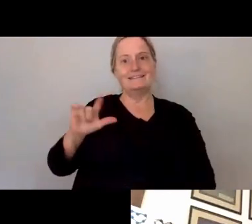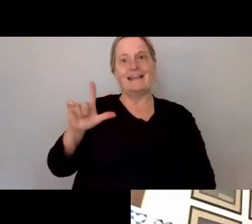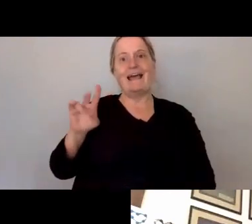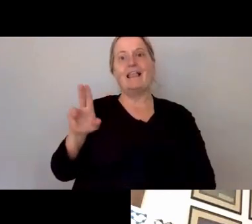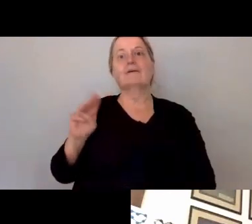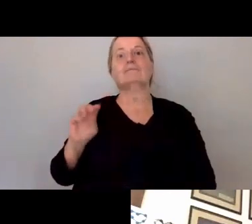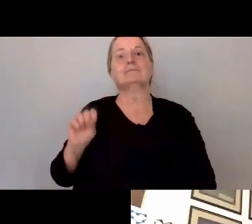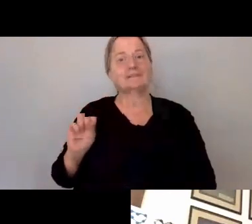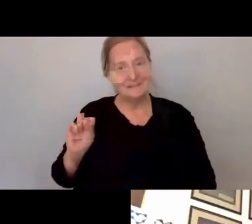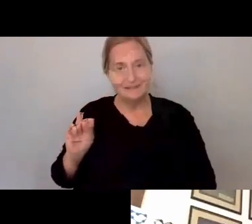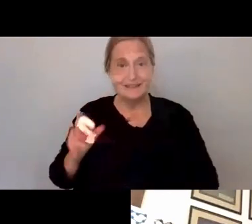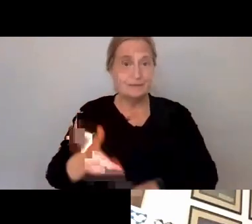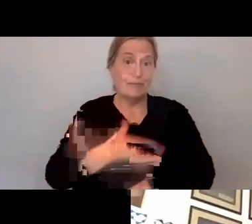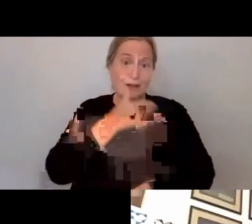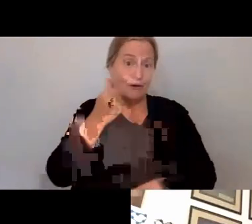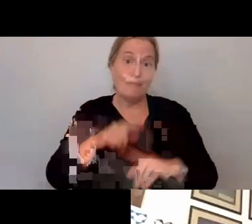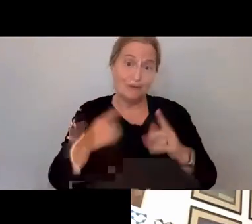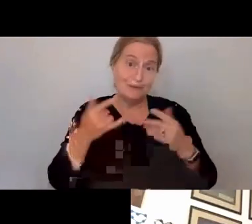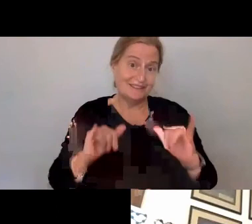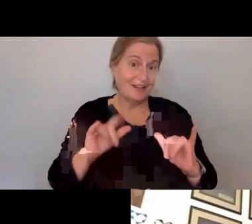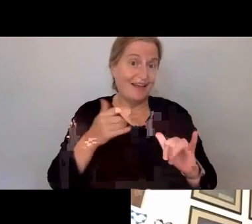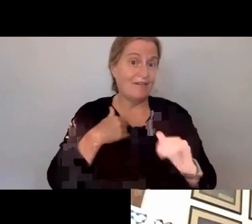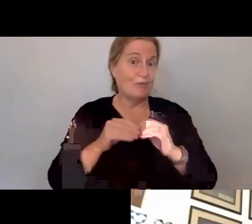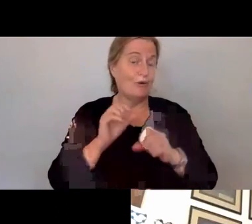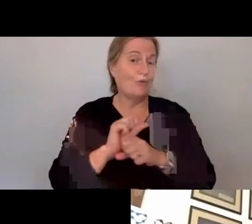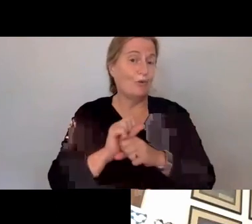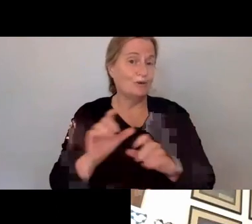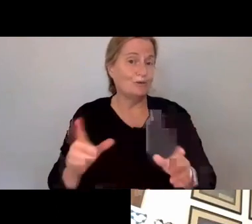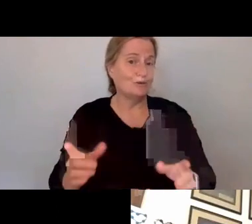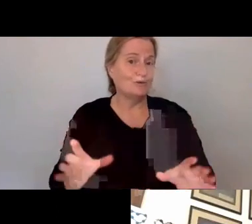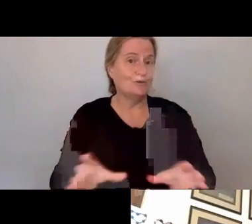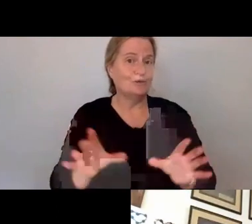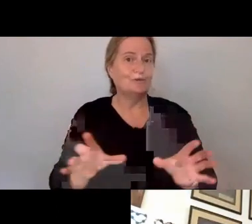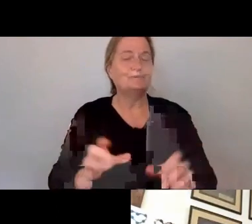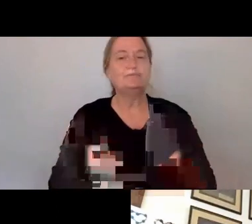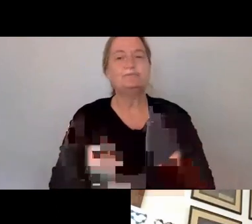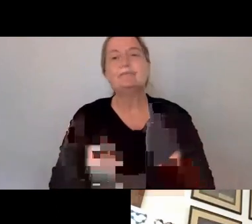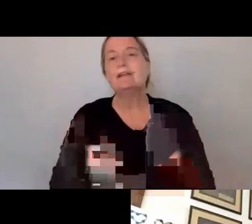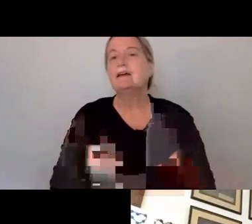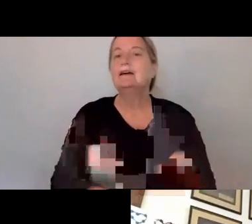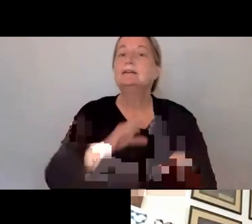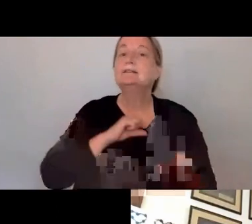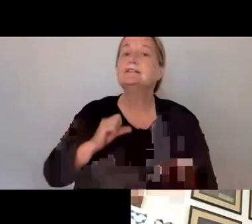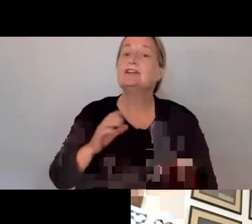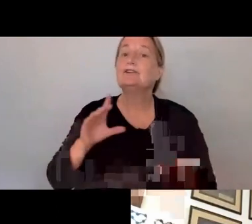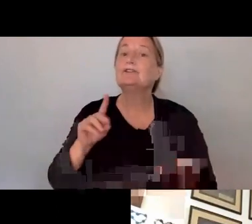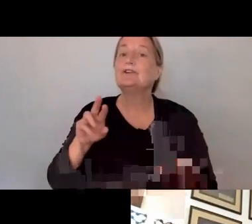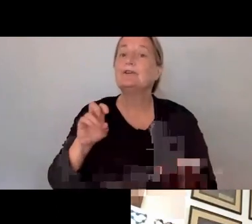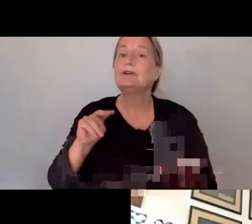Senator Durenberger, do you have anything to add? Oh, just to compliment Jim on his statements about Minnesota,